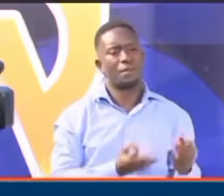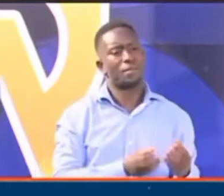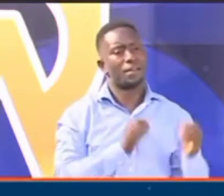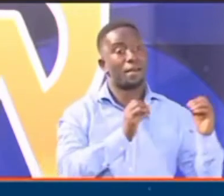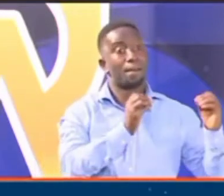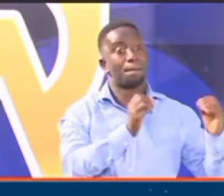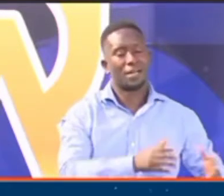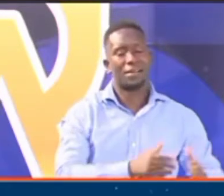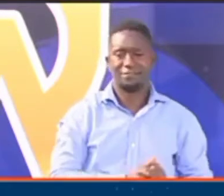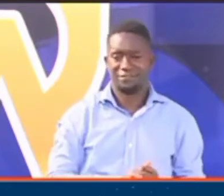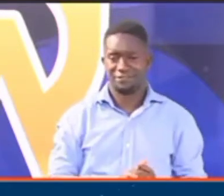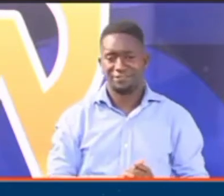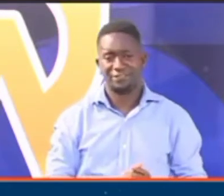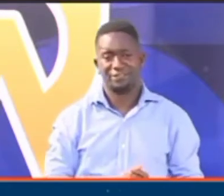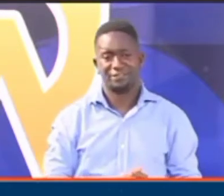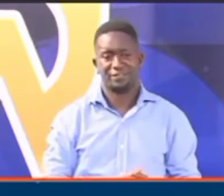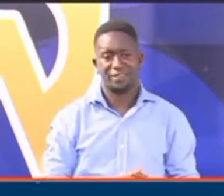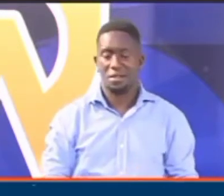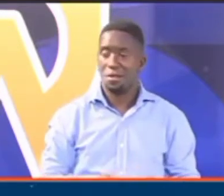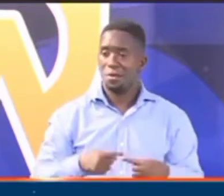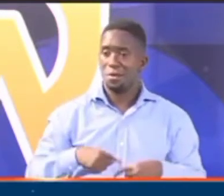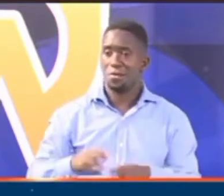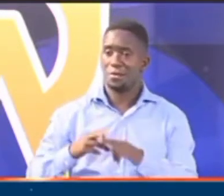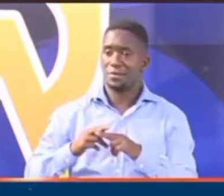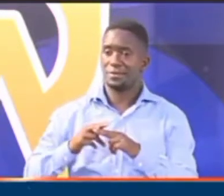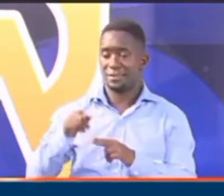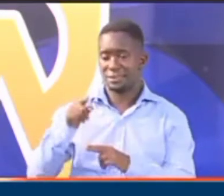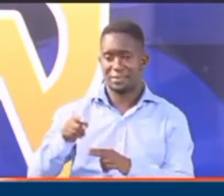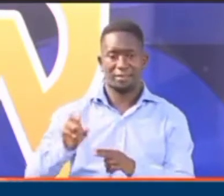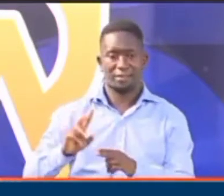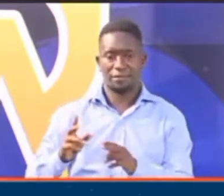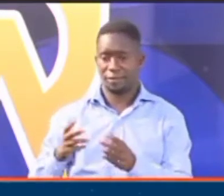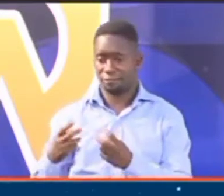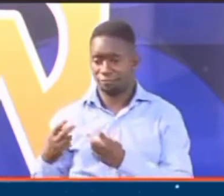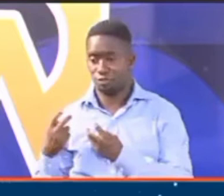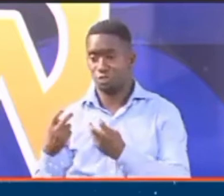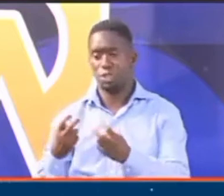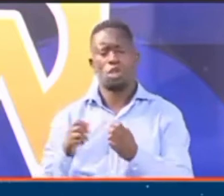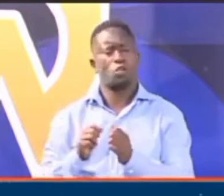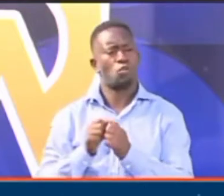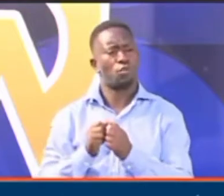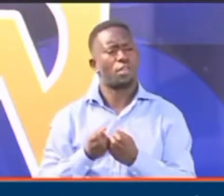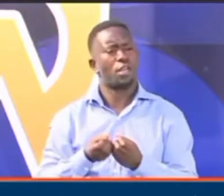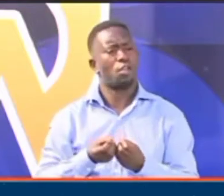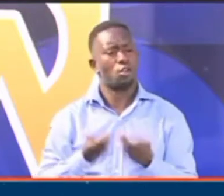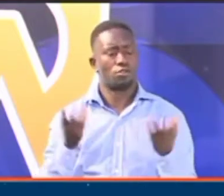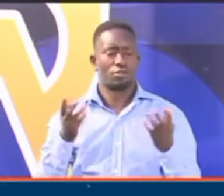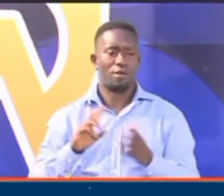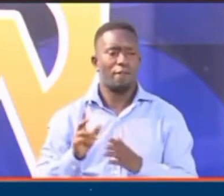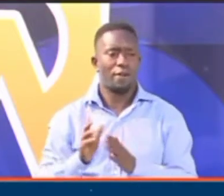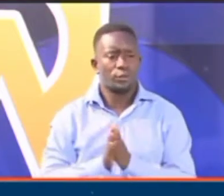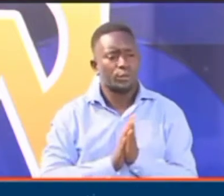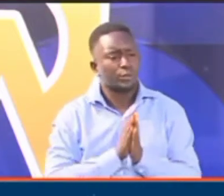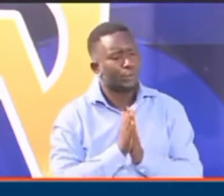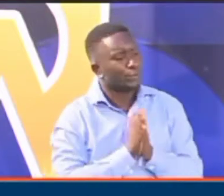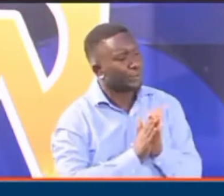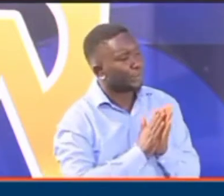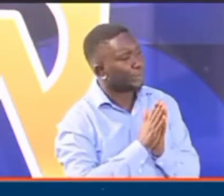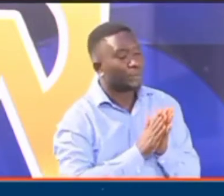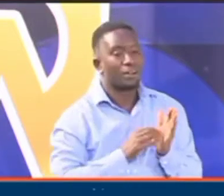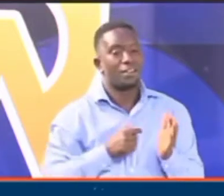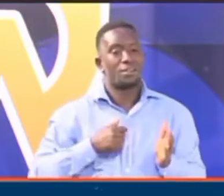are. We started this journey with a lot of excitement. And if I remember very